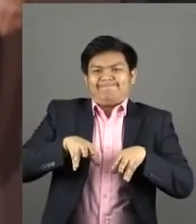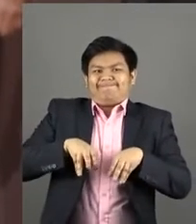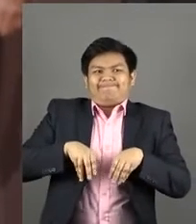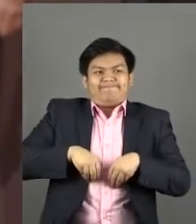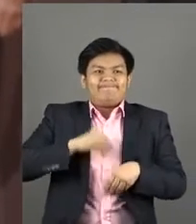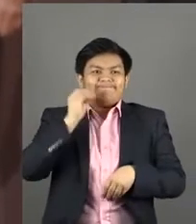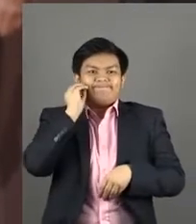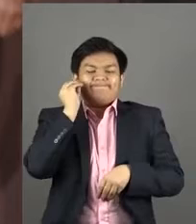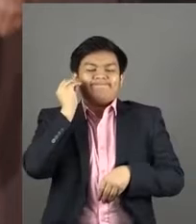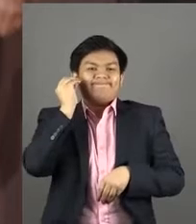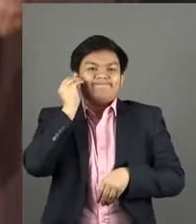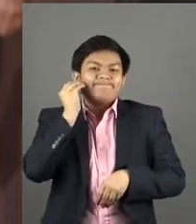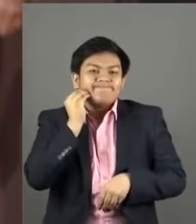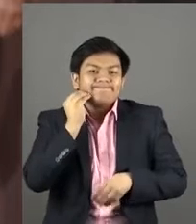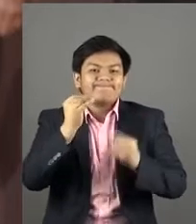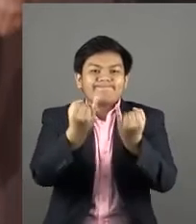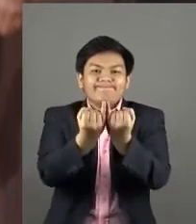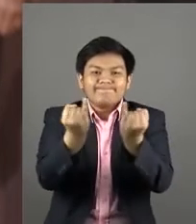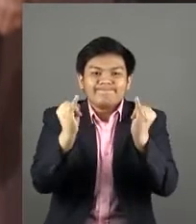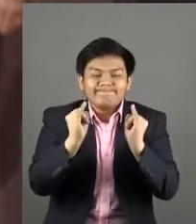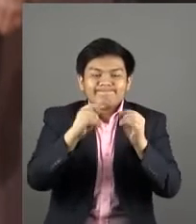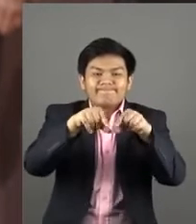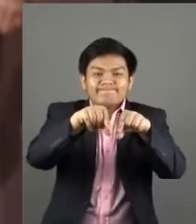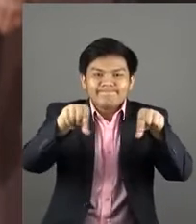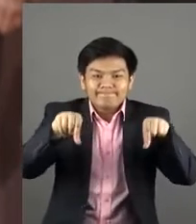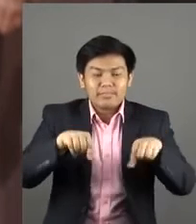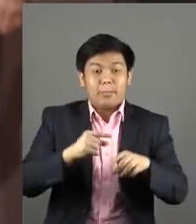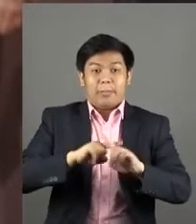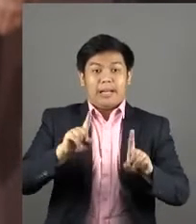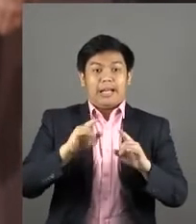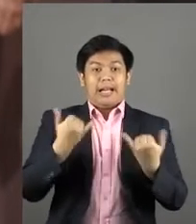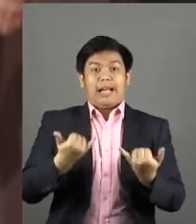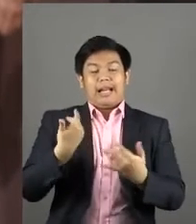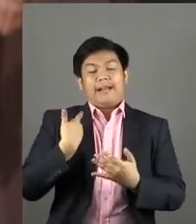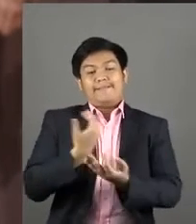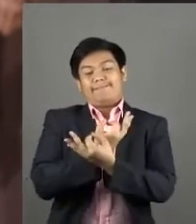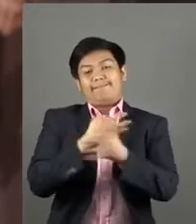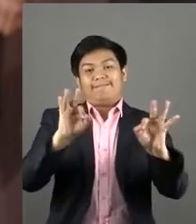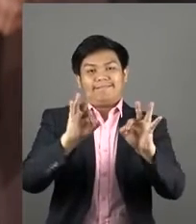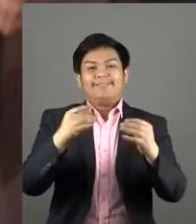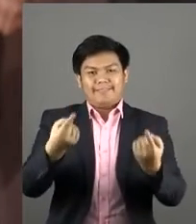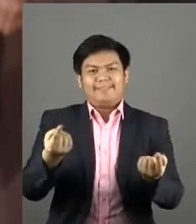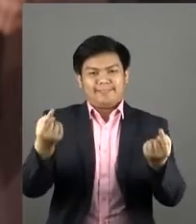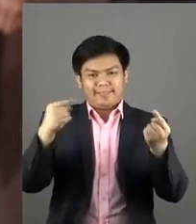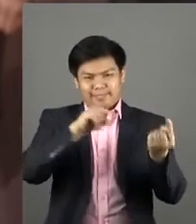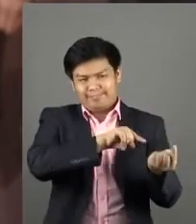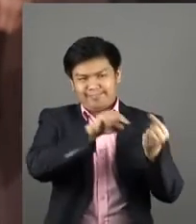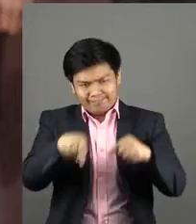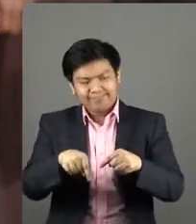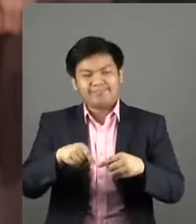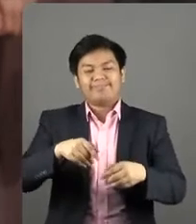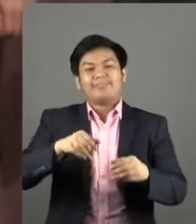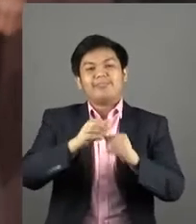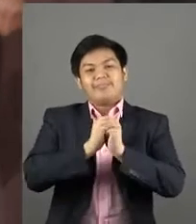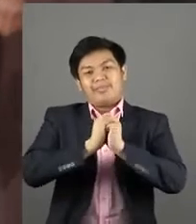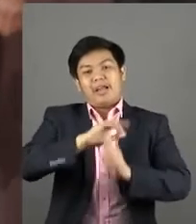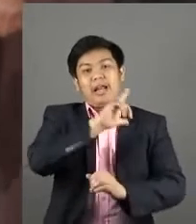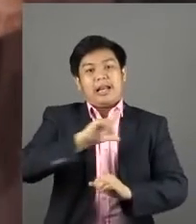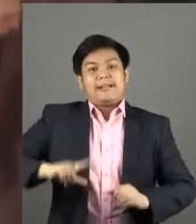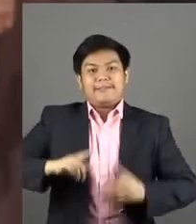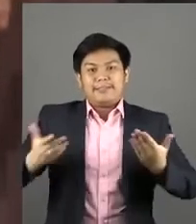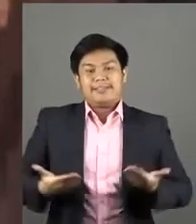homes. But now, we're experiencing more freedom, more opportunities to worship the Lord, especially